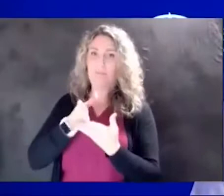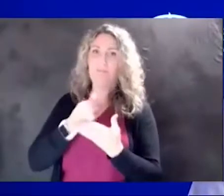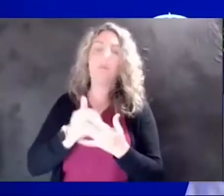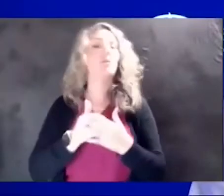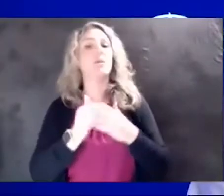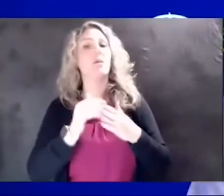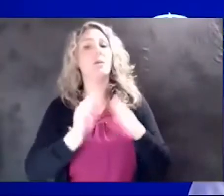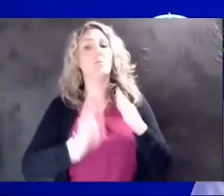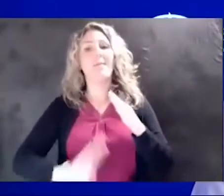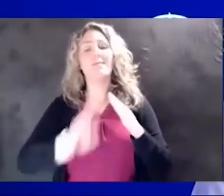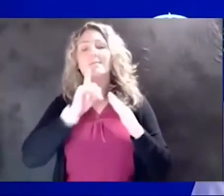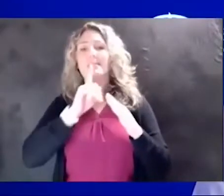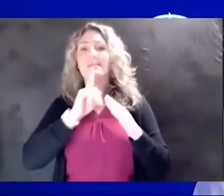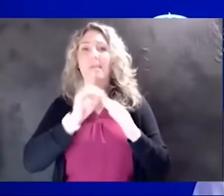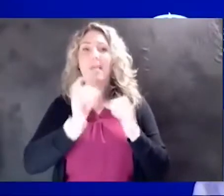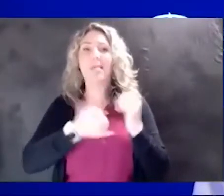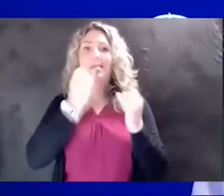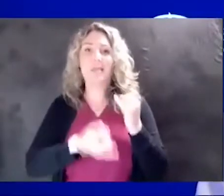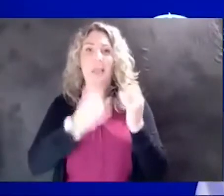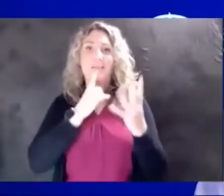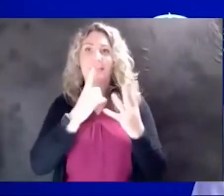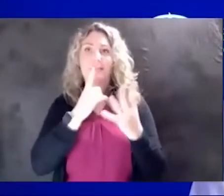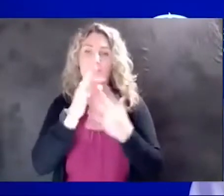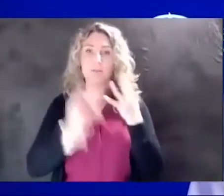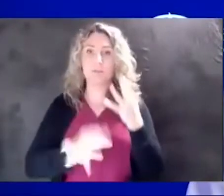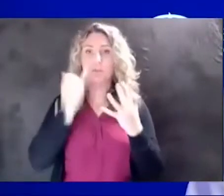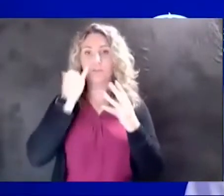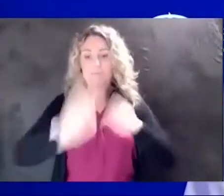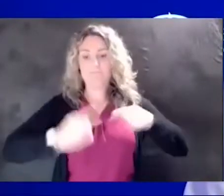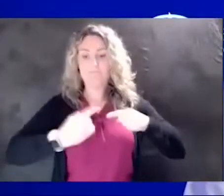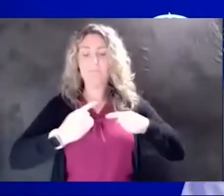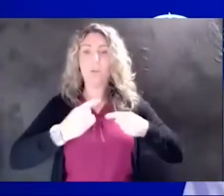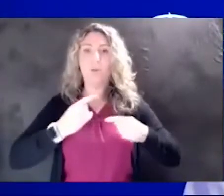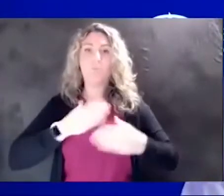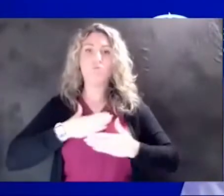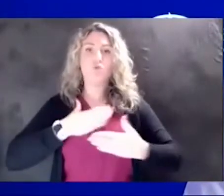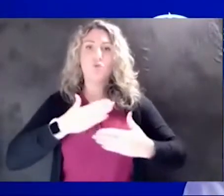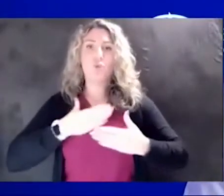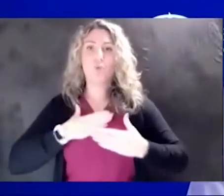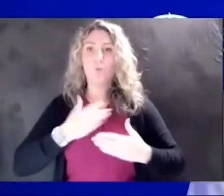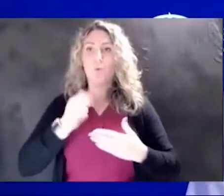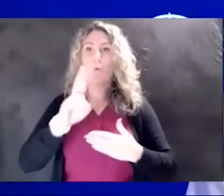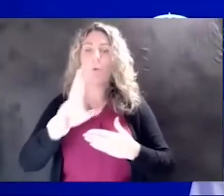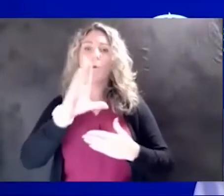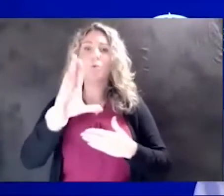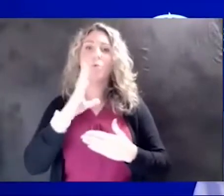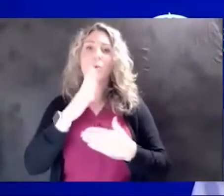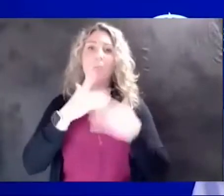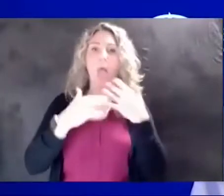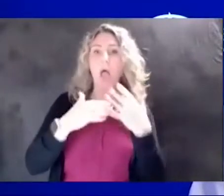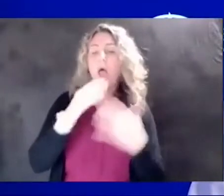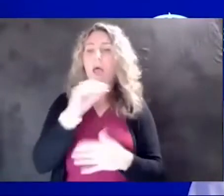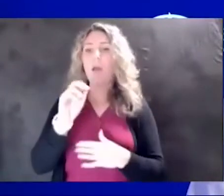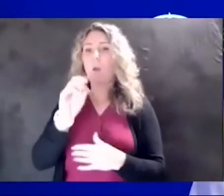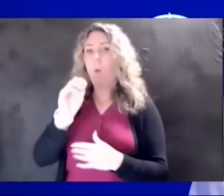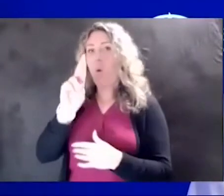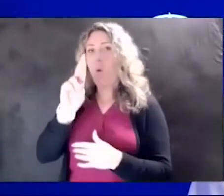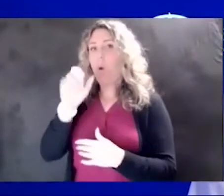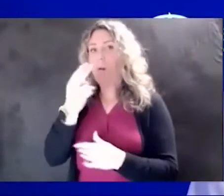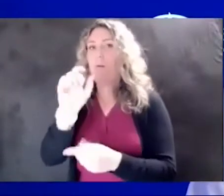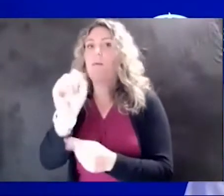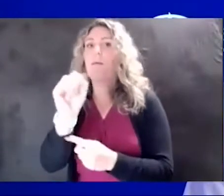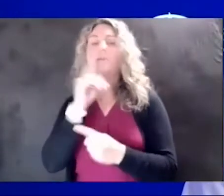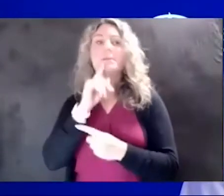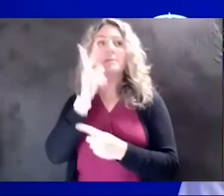last resort if you are having trouble breathing or oxygenating your blood and your organs. So when you hear that you have 85%